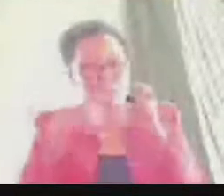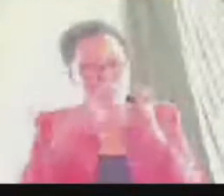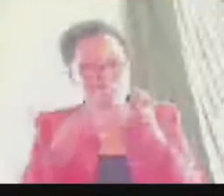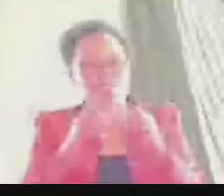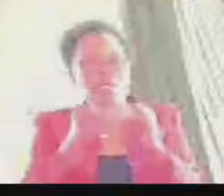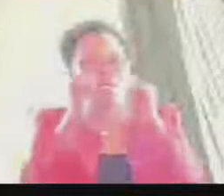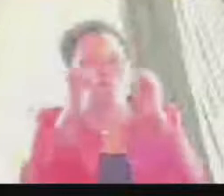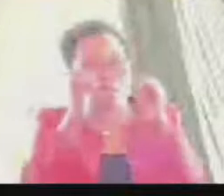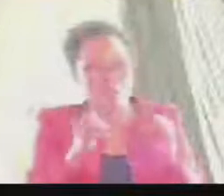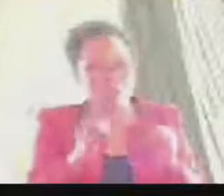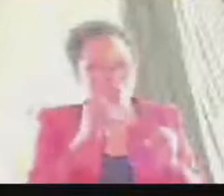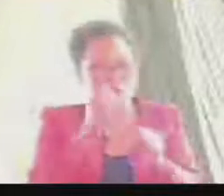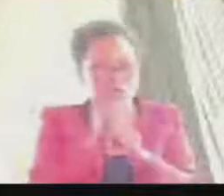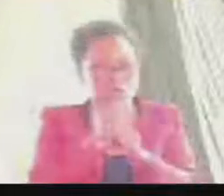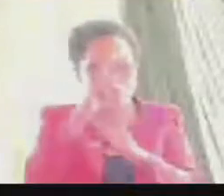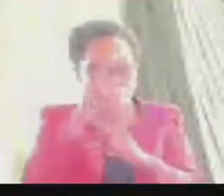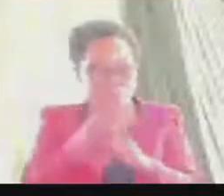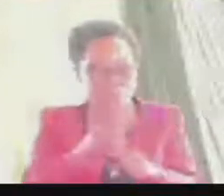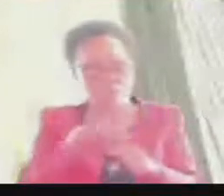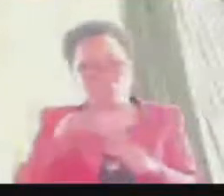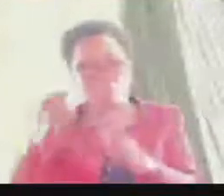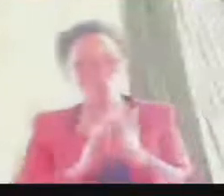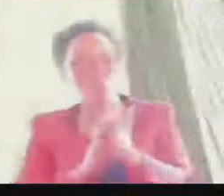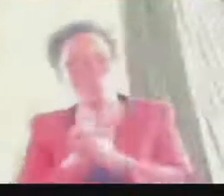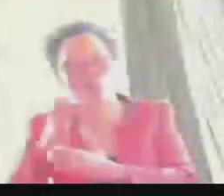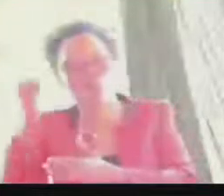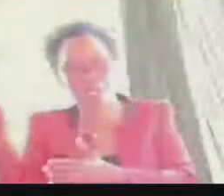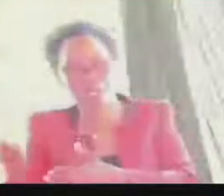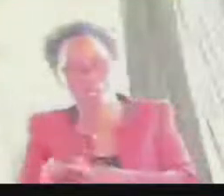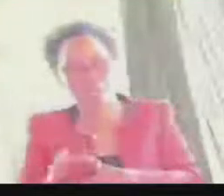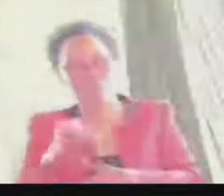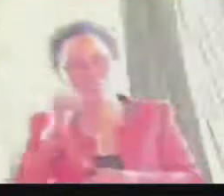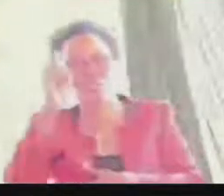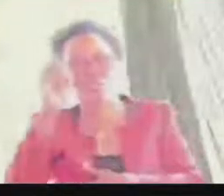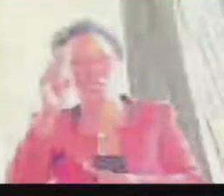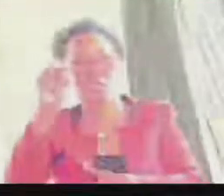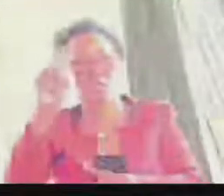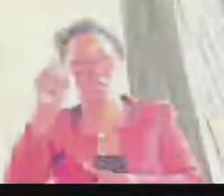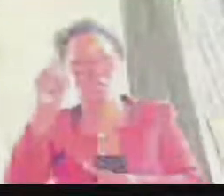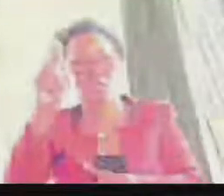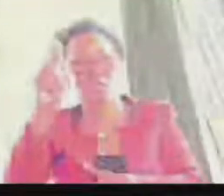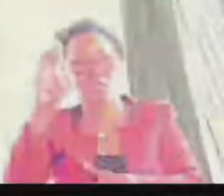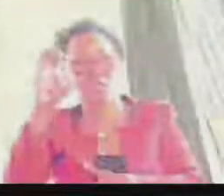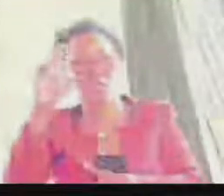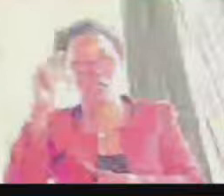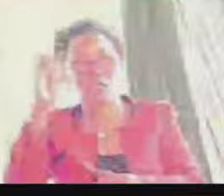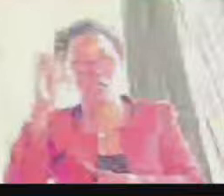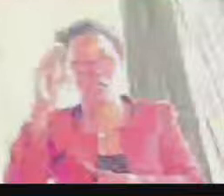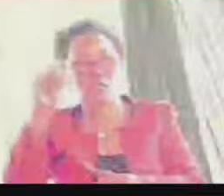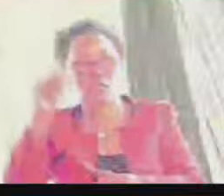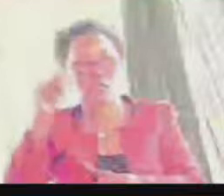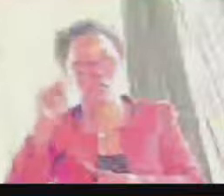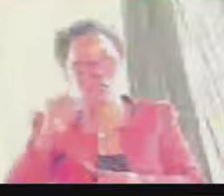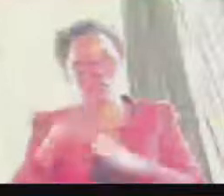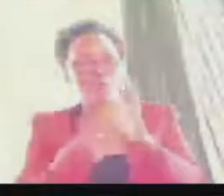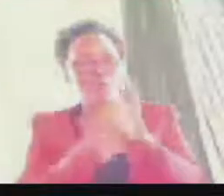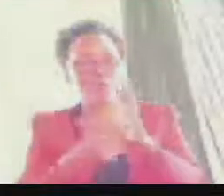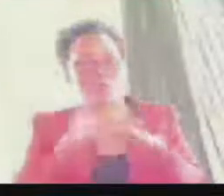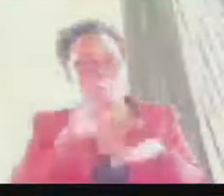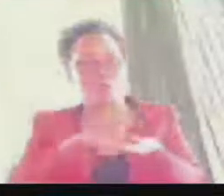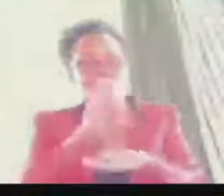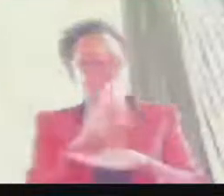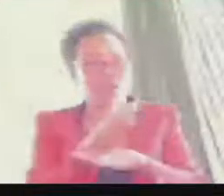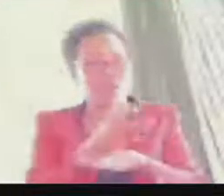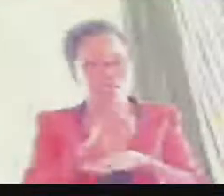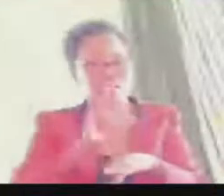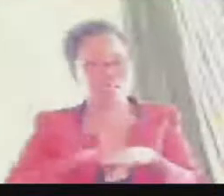be inducted. I'll give you an example. On a Thursday when I had confirmation of grants, I would sit from